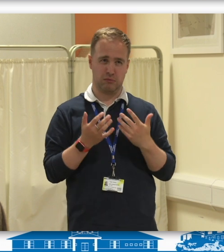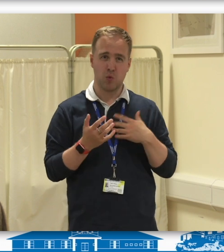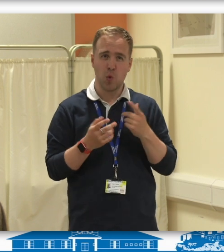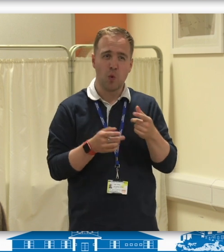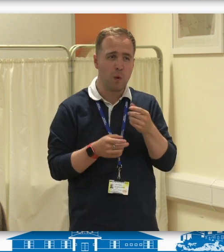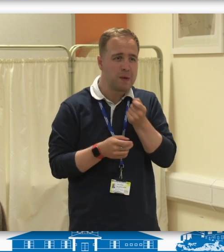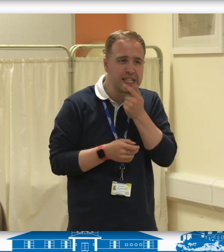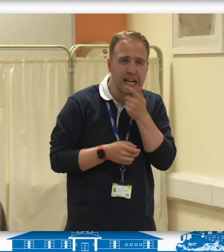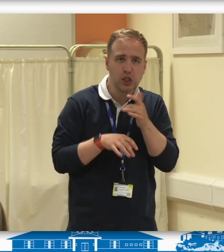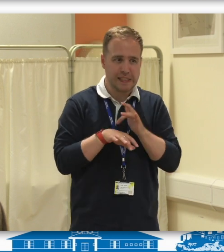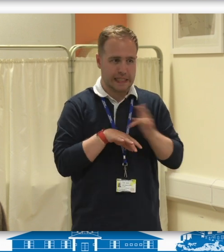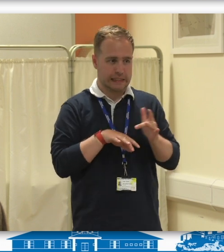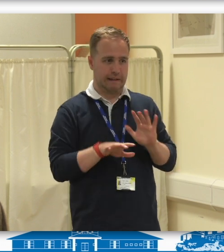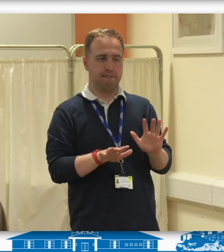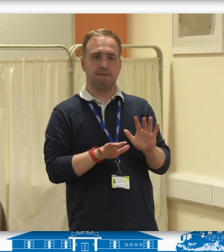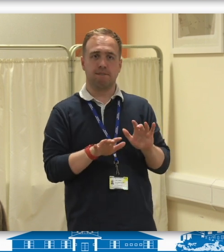and medications.